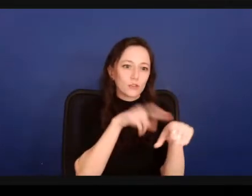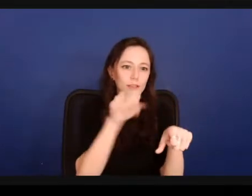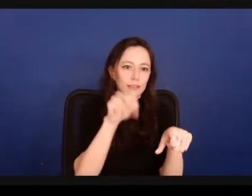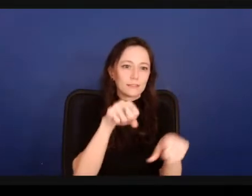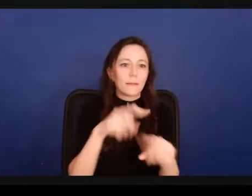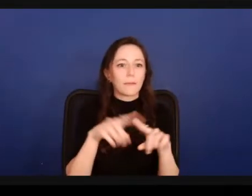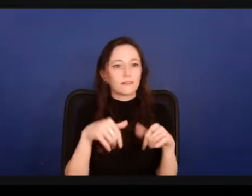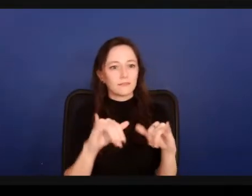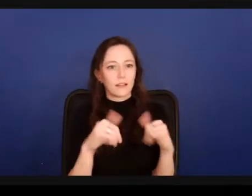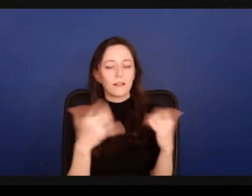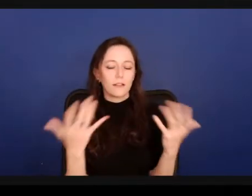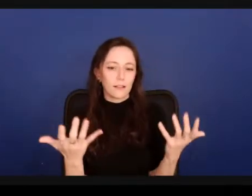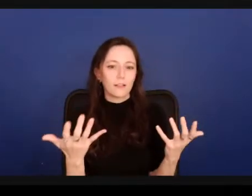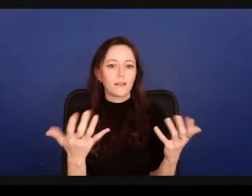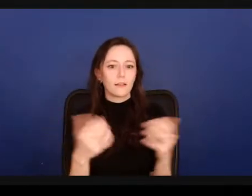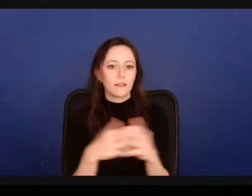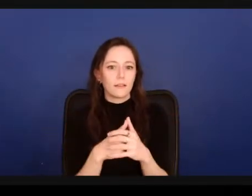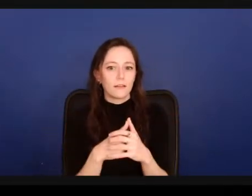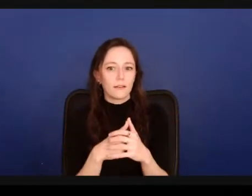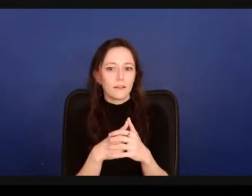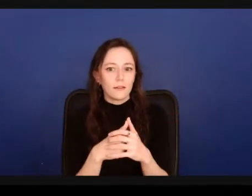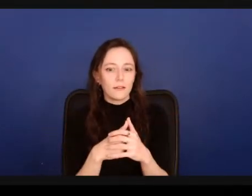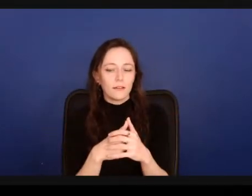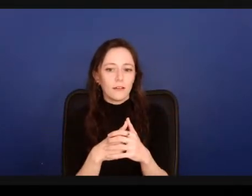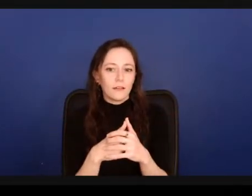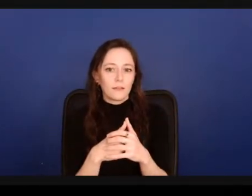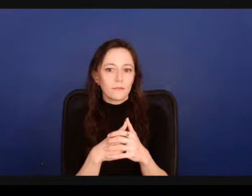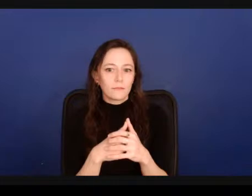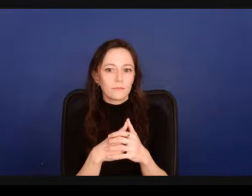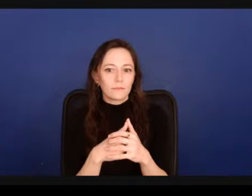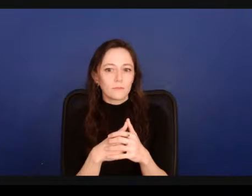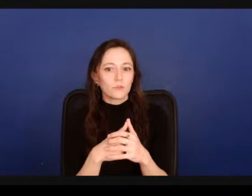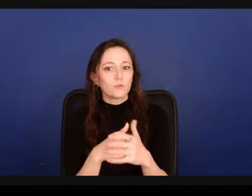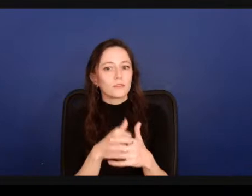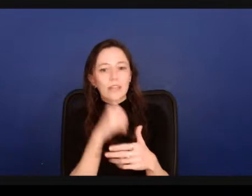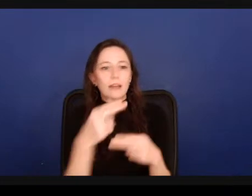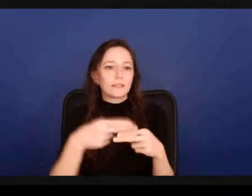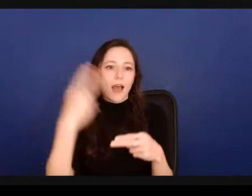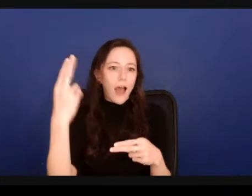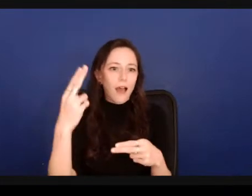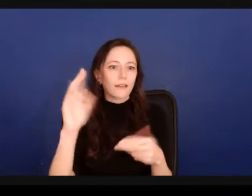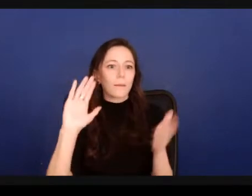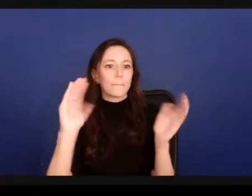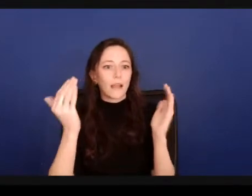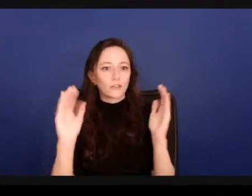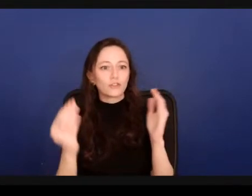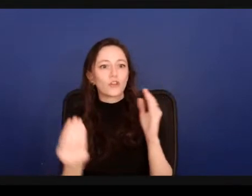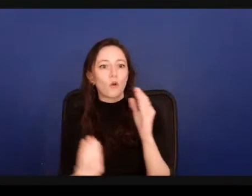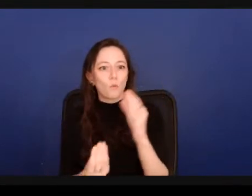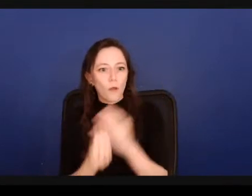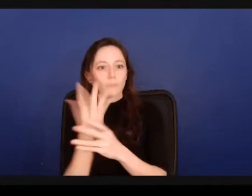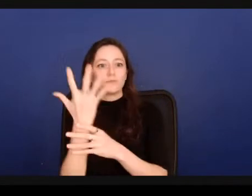as it gets during the beginnings of eruptions, but still affecting nearby areas, as we pointed out earlier.